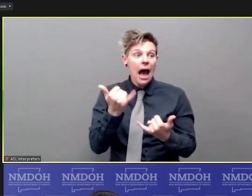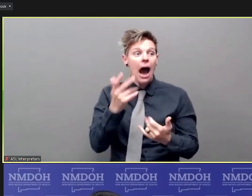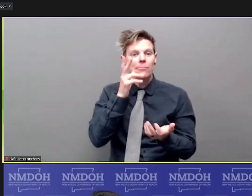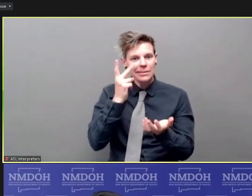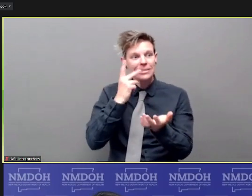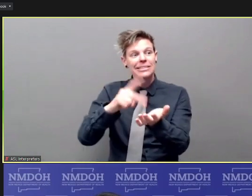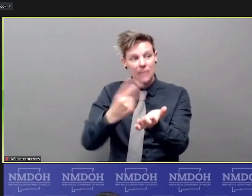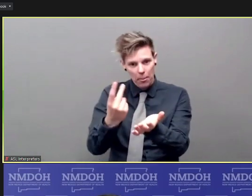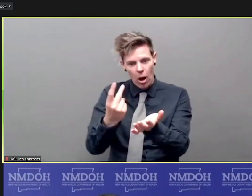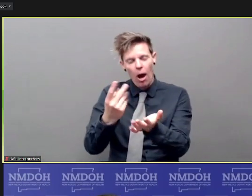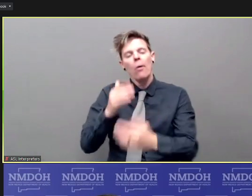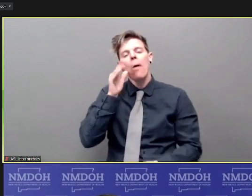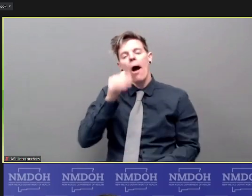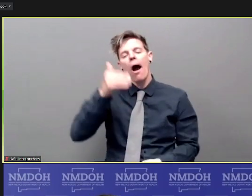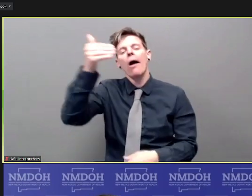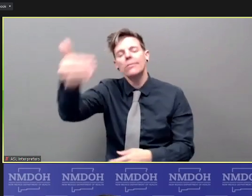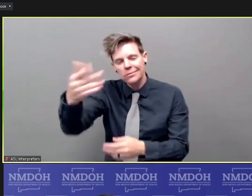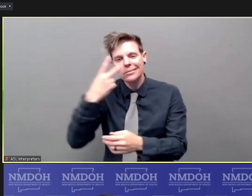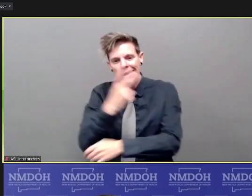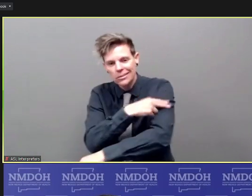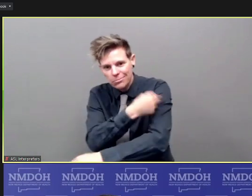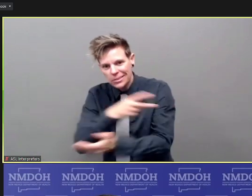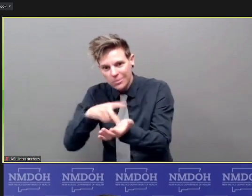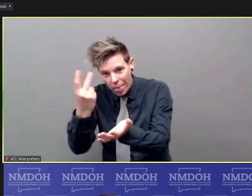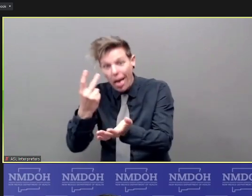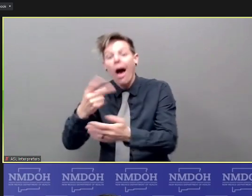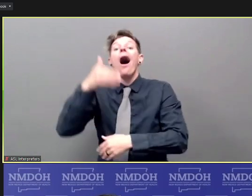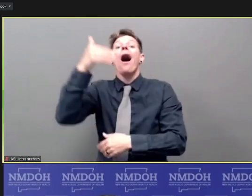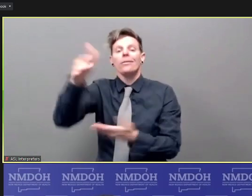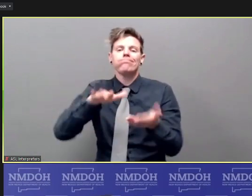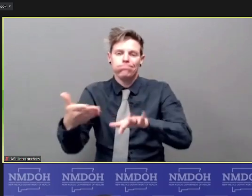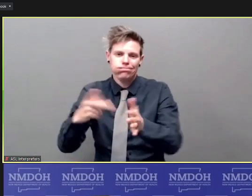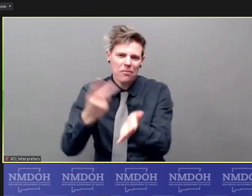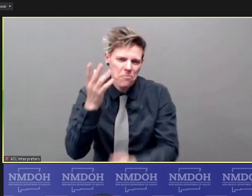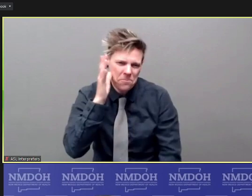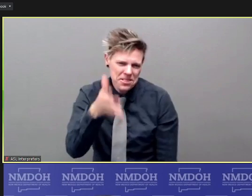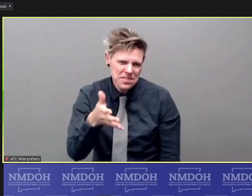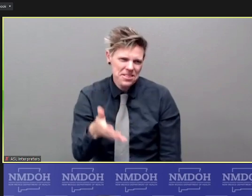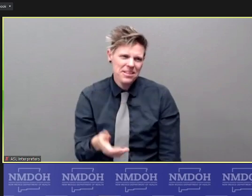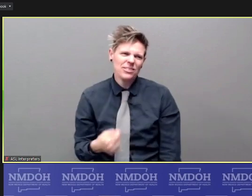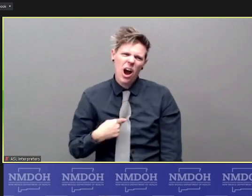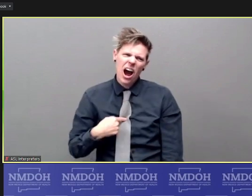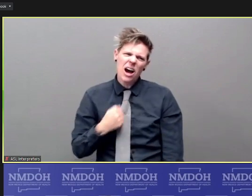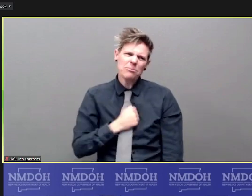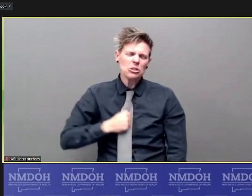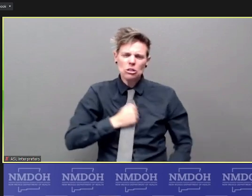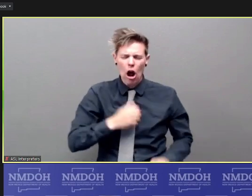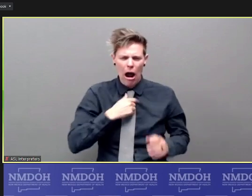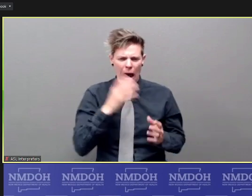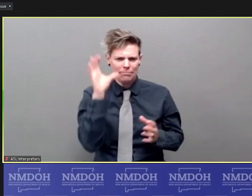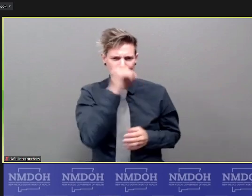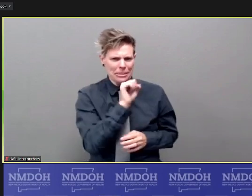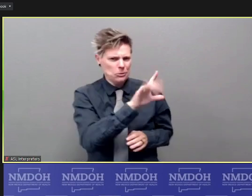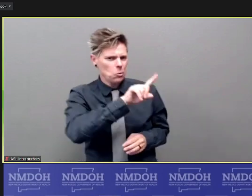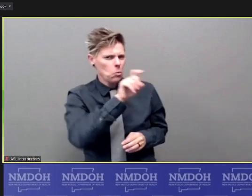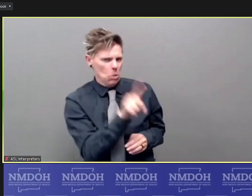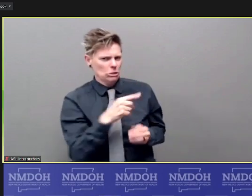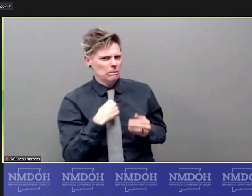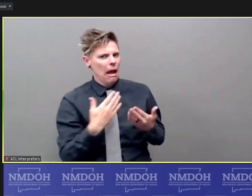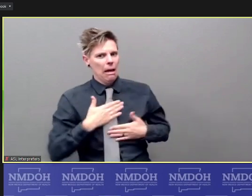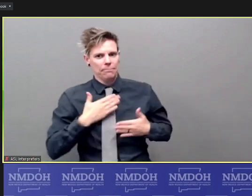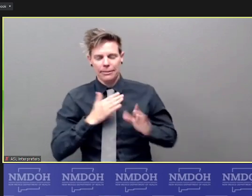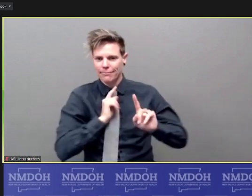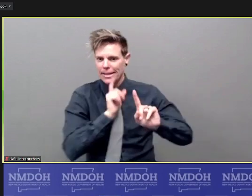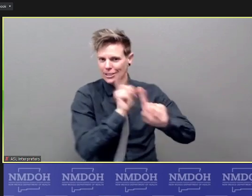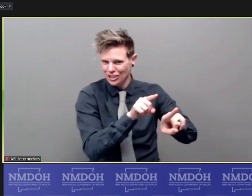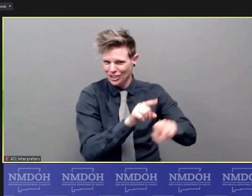But sorry I didn't answer that question earlier, because that you did ask that. So my error. And then just